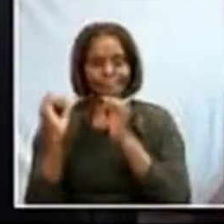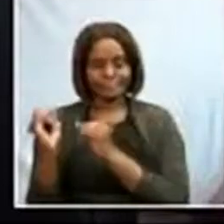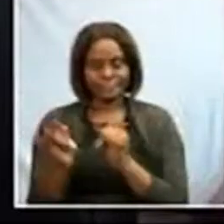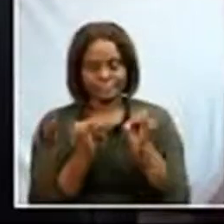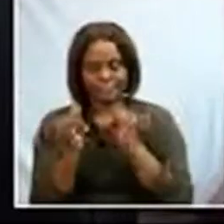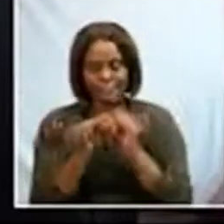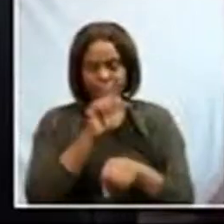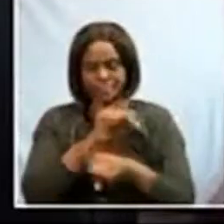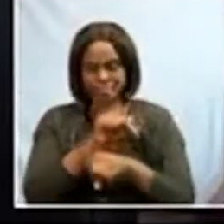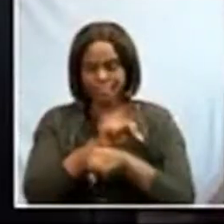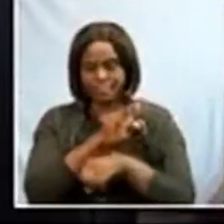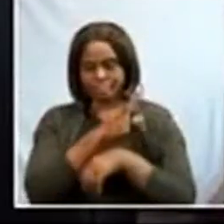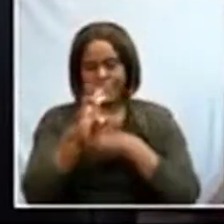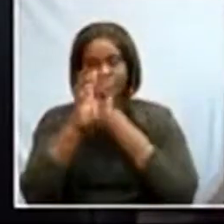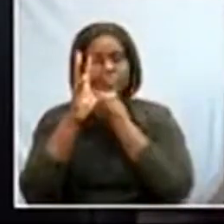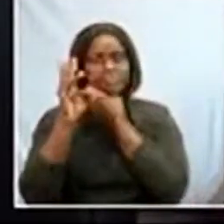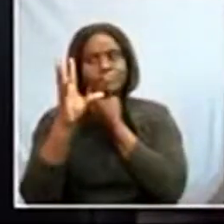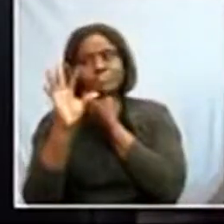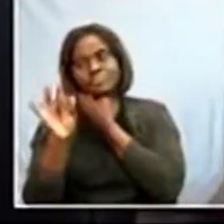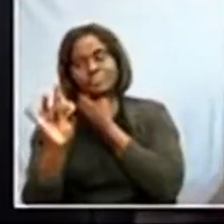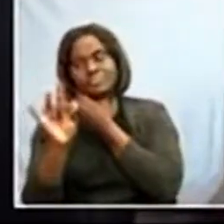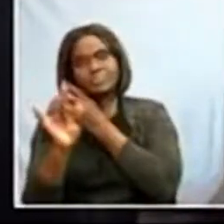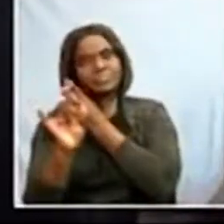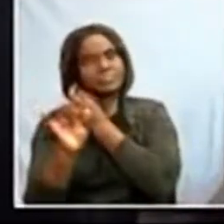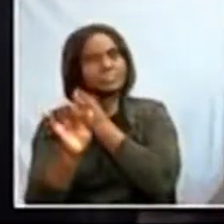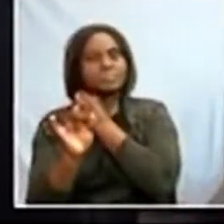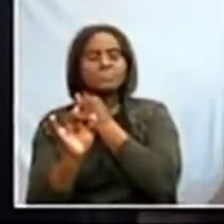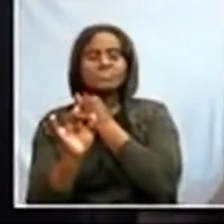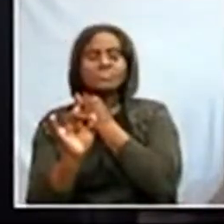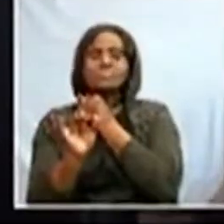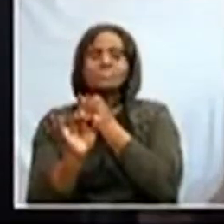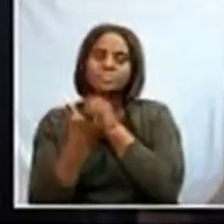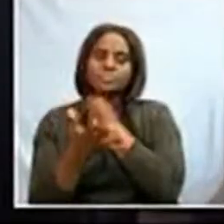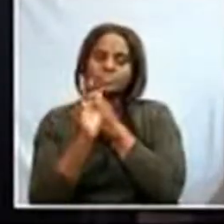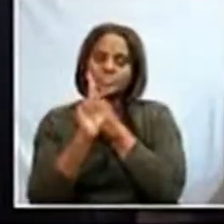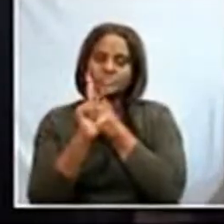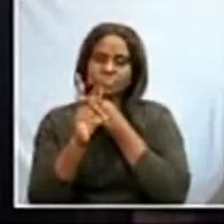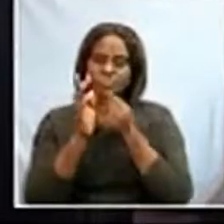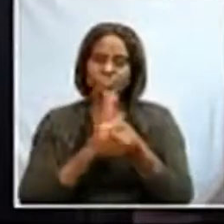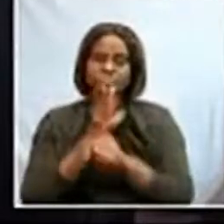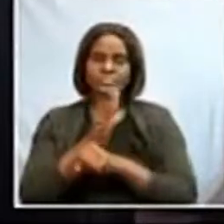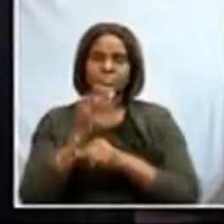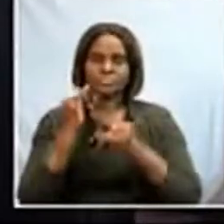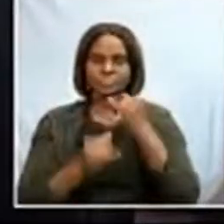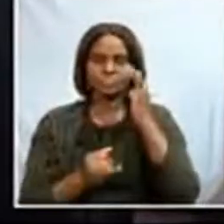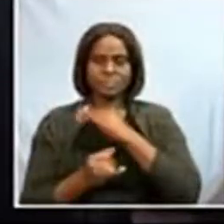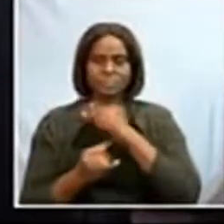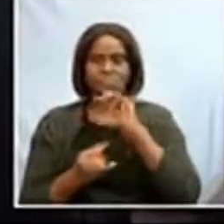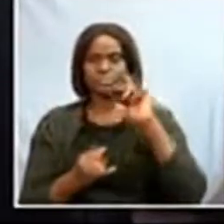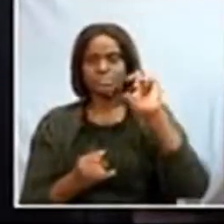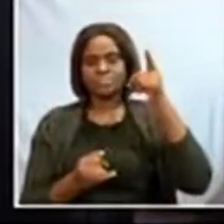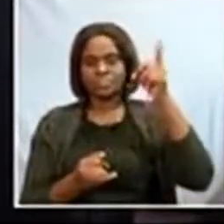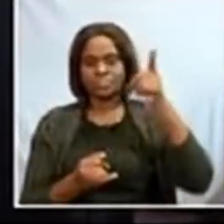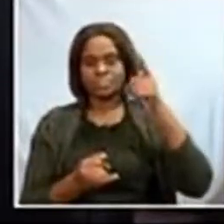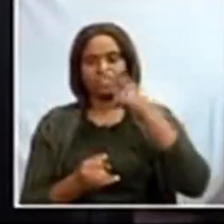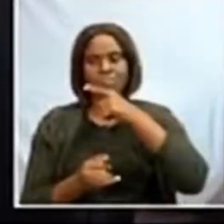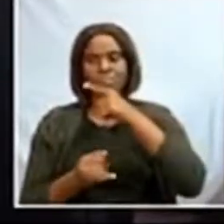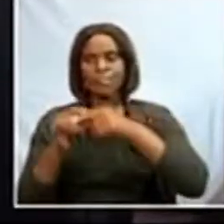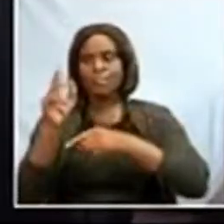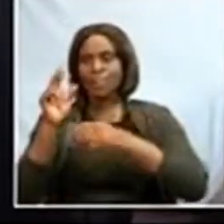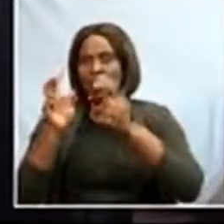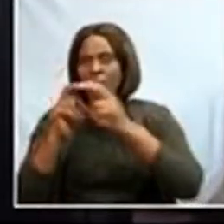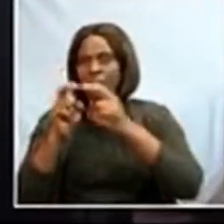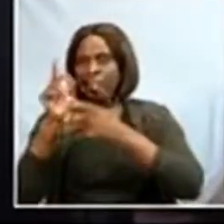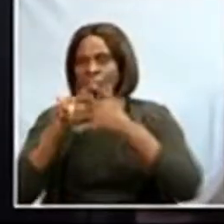implementing the project at 468,000 kwacha. Then later on, the contract is